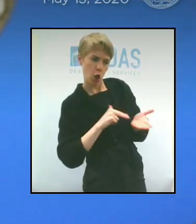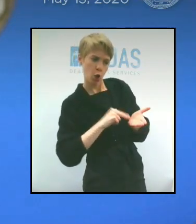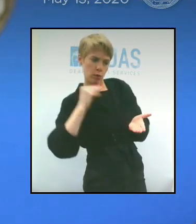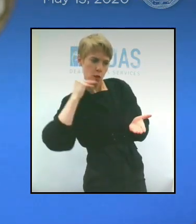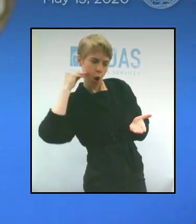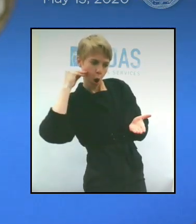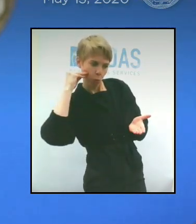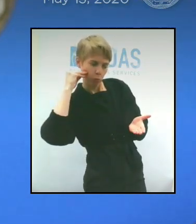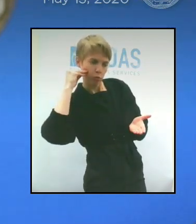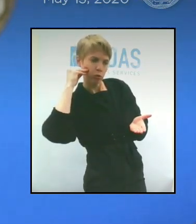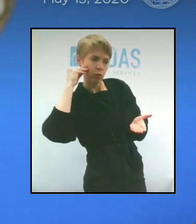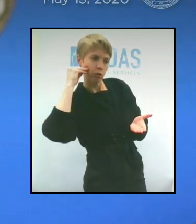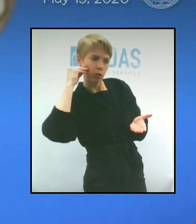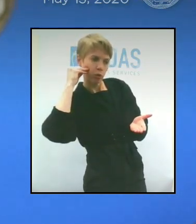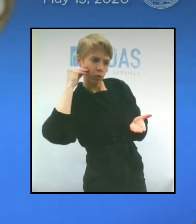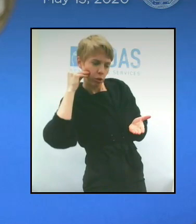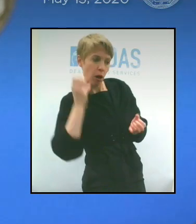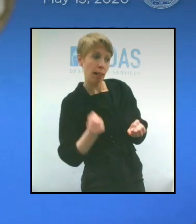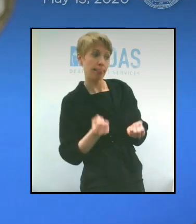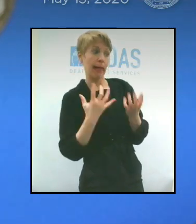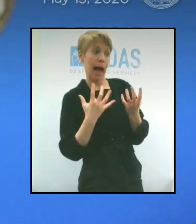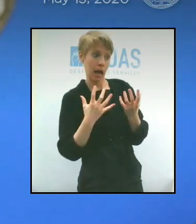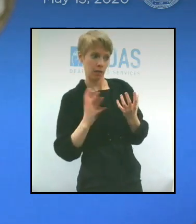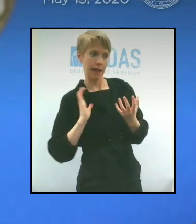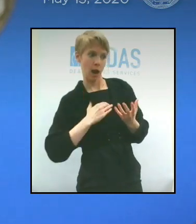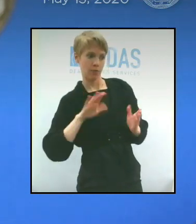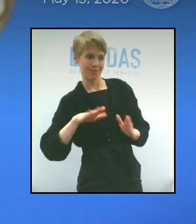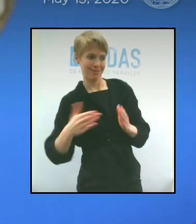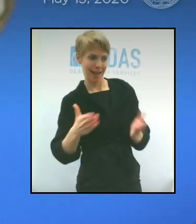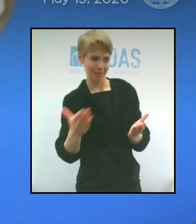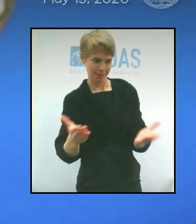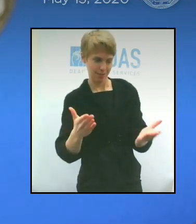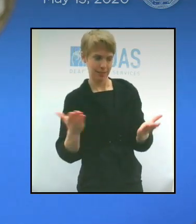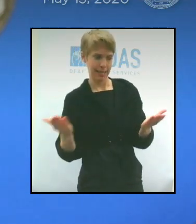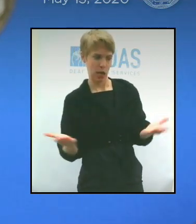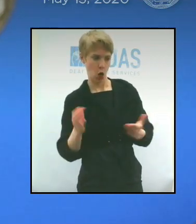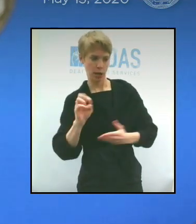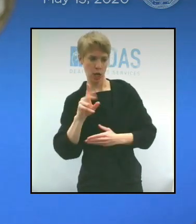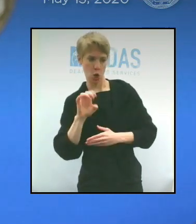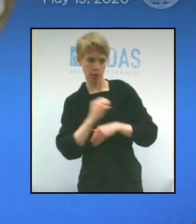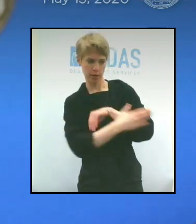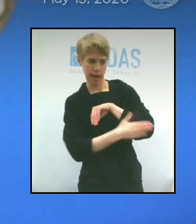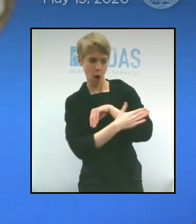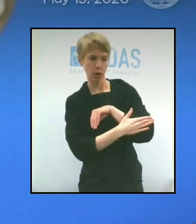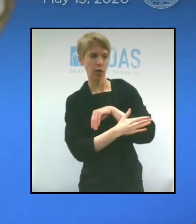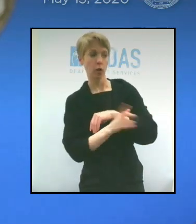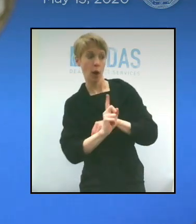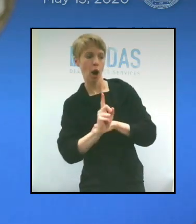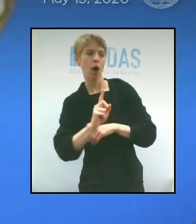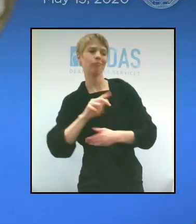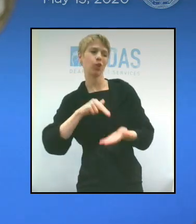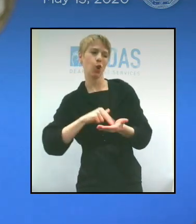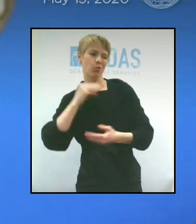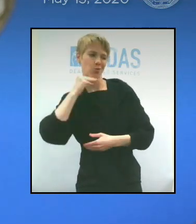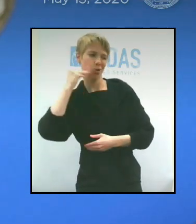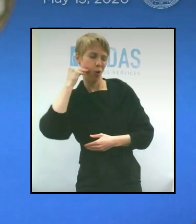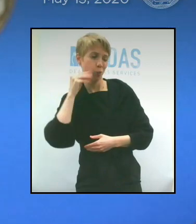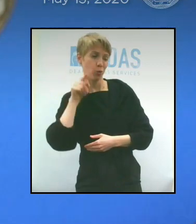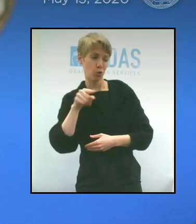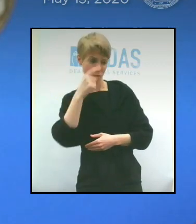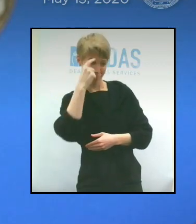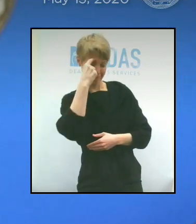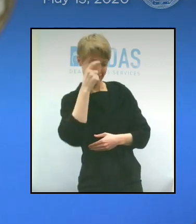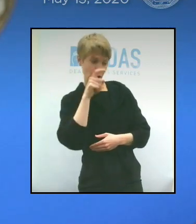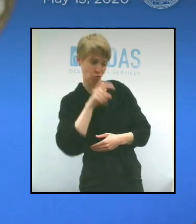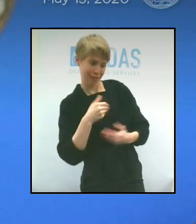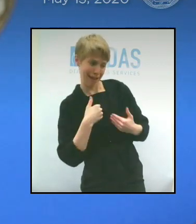account for so many of the deaths here in Erie County. Do you think there should be some sort of push county-wide or region-wide